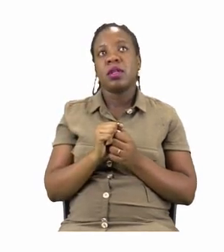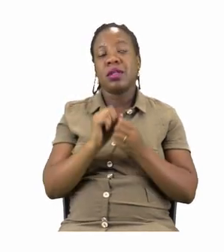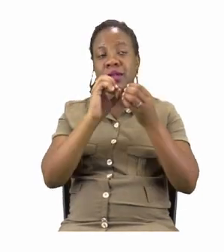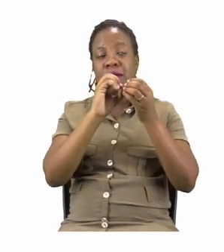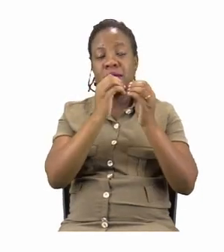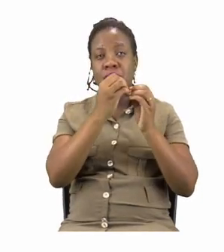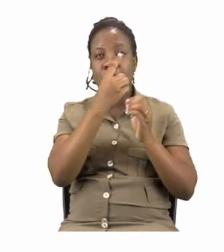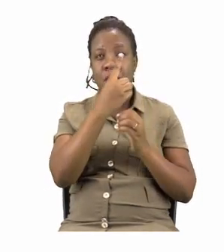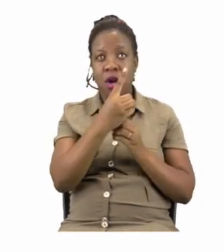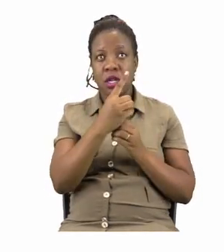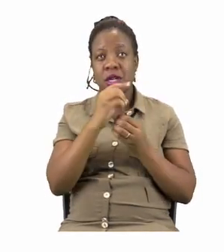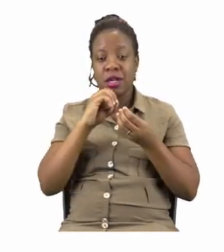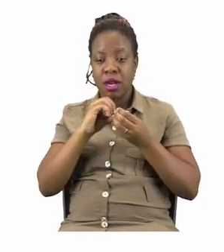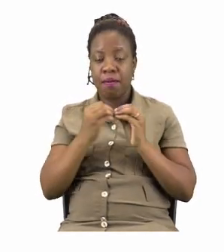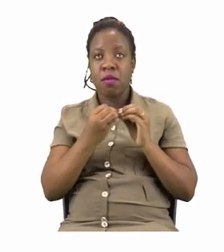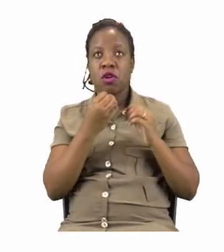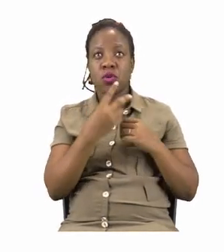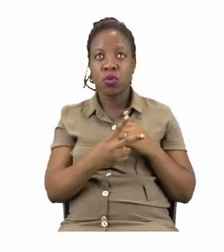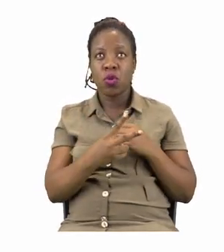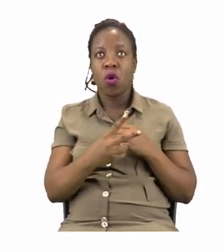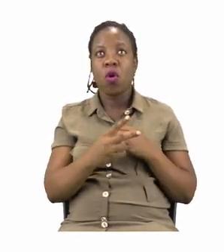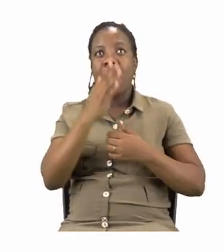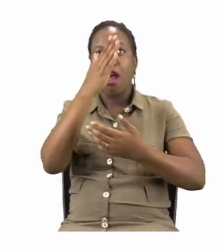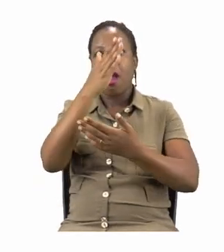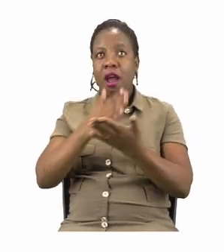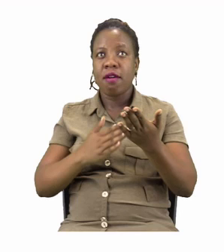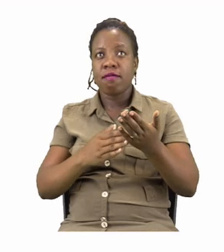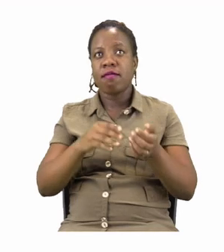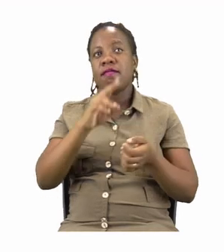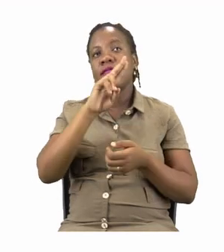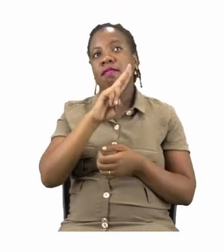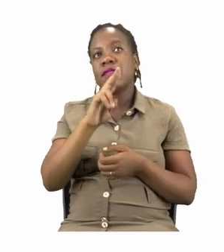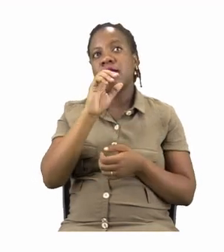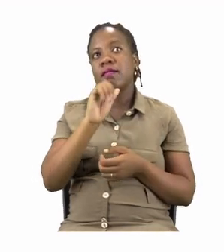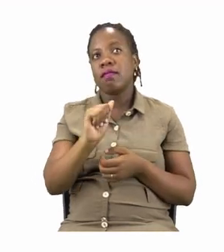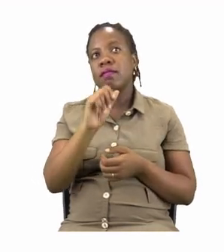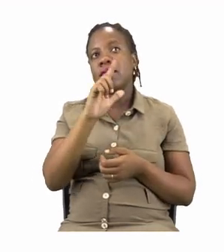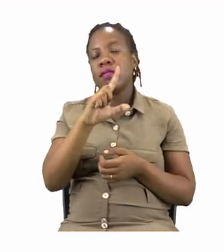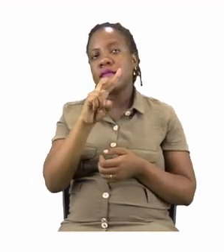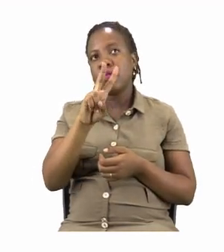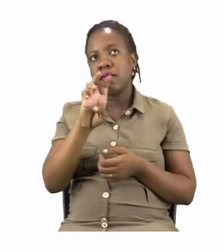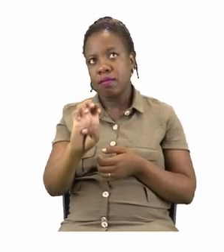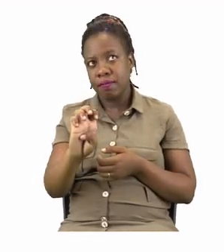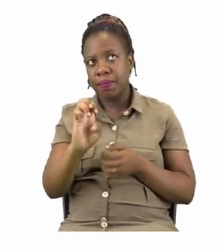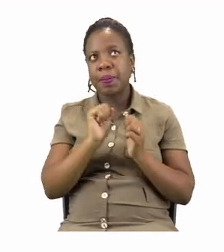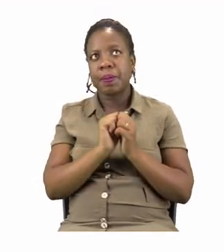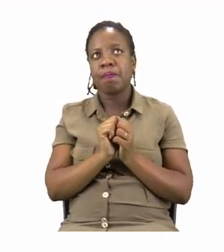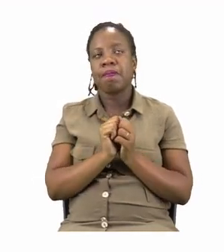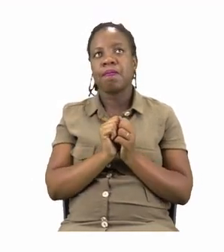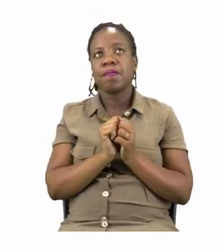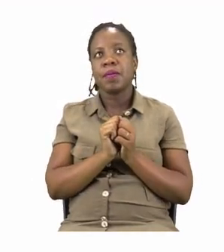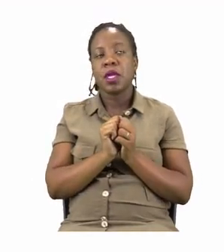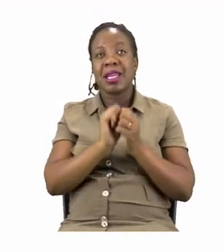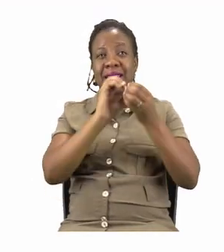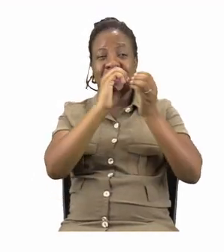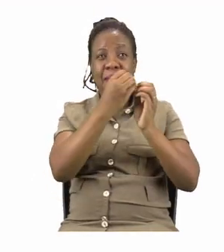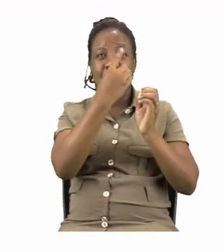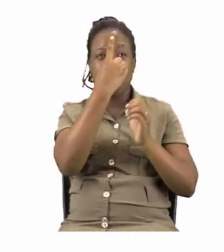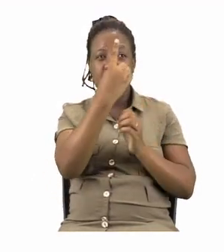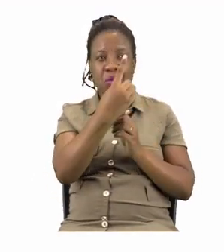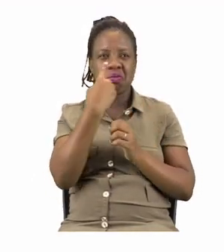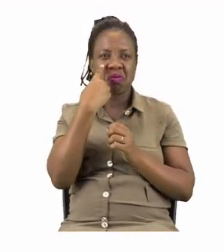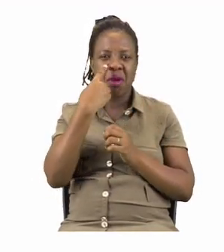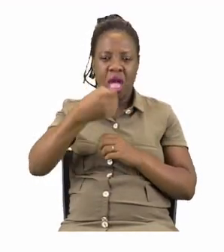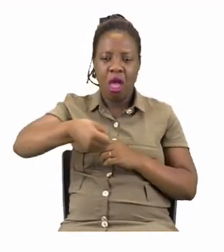numbers. Now there you will see from A to F you have some numbers in the buckets. And